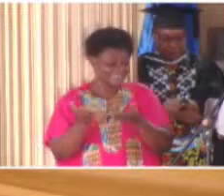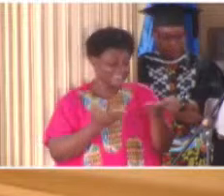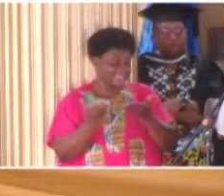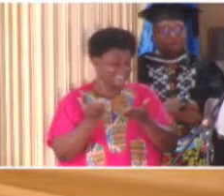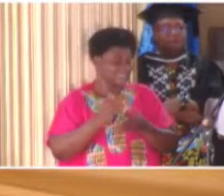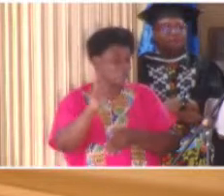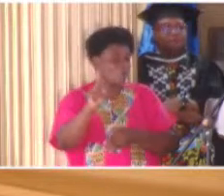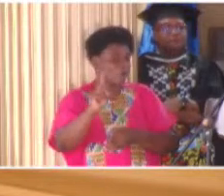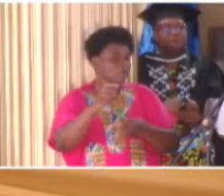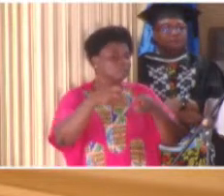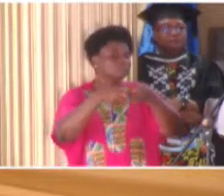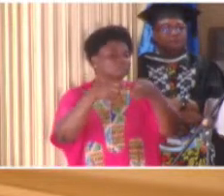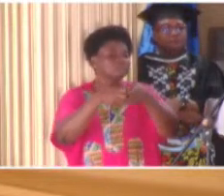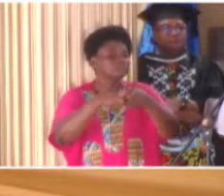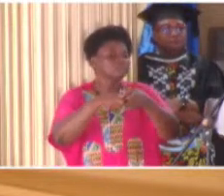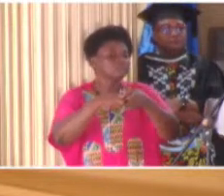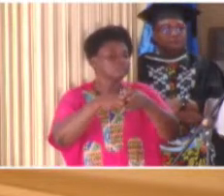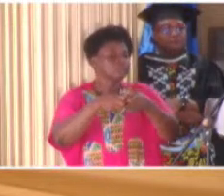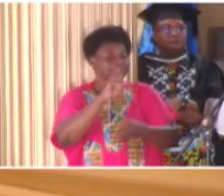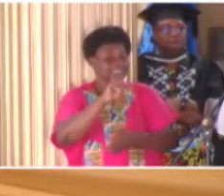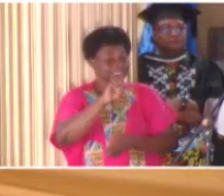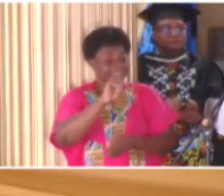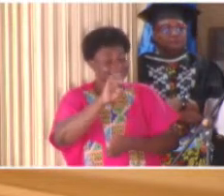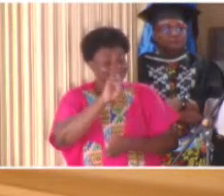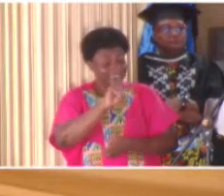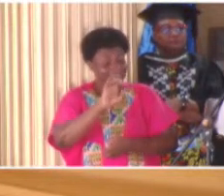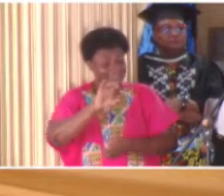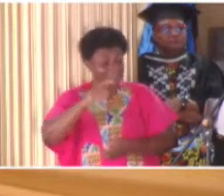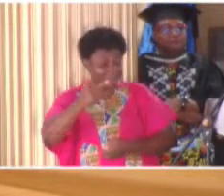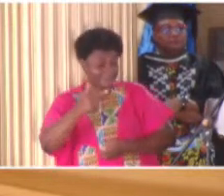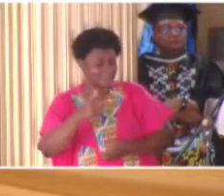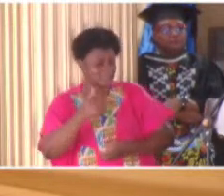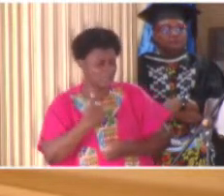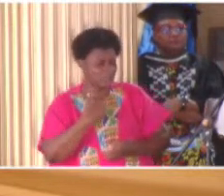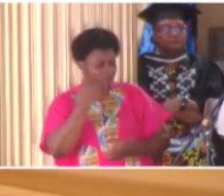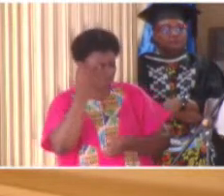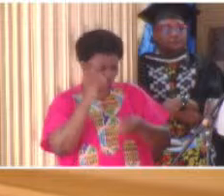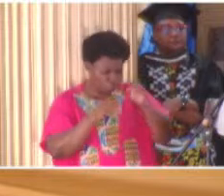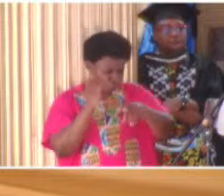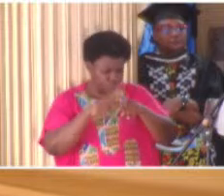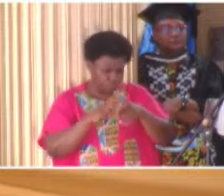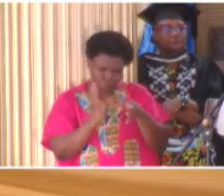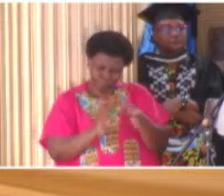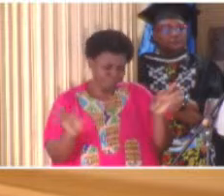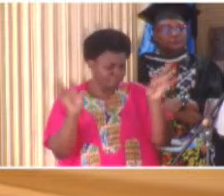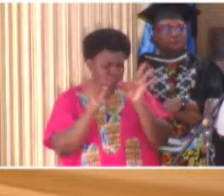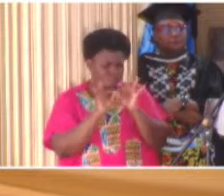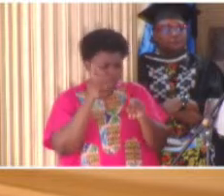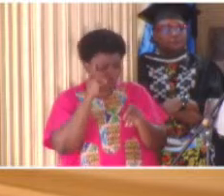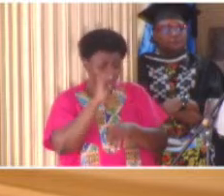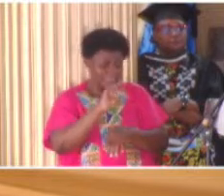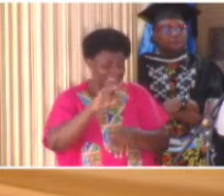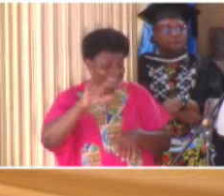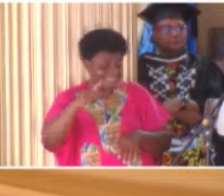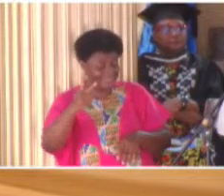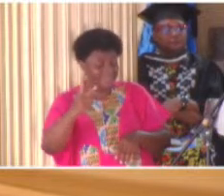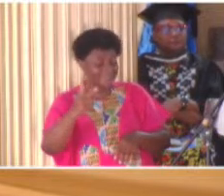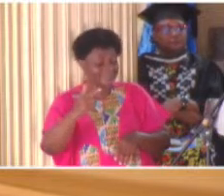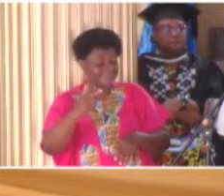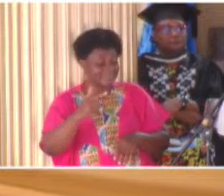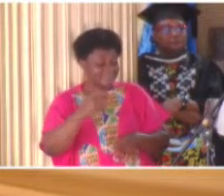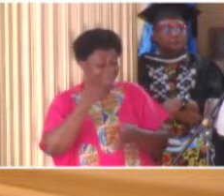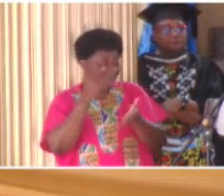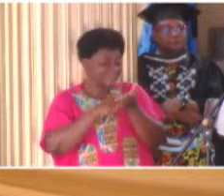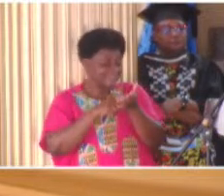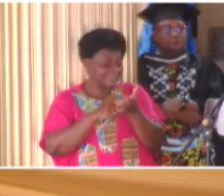the Electricity Corporation of Ghana Limited, where she has contributed significantly to ECG's recognition as